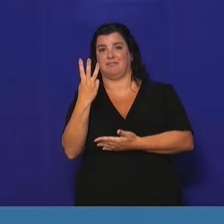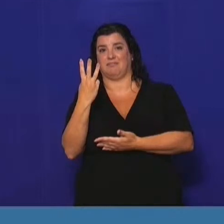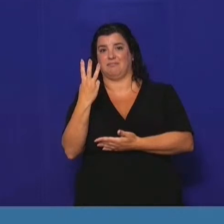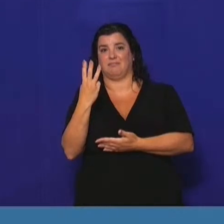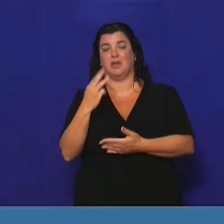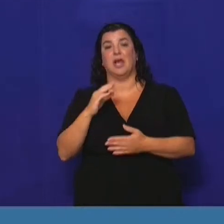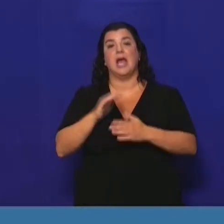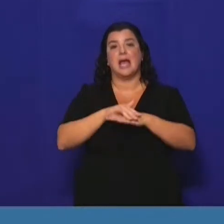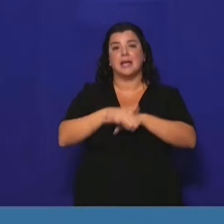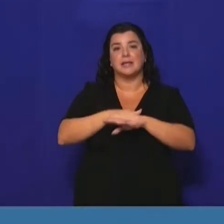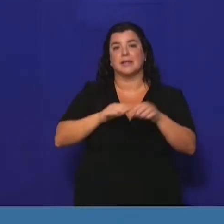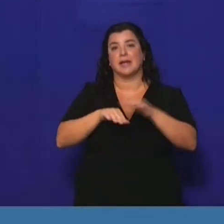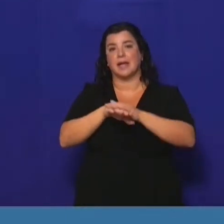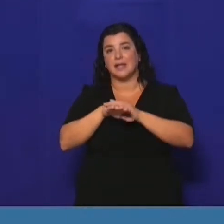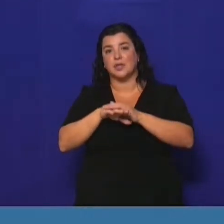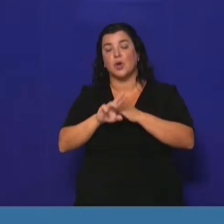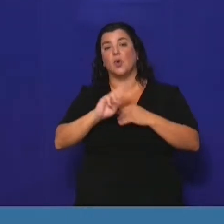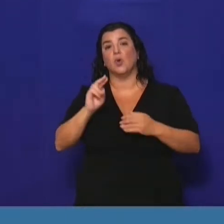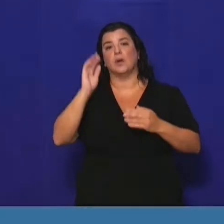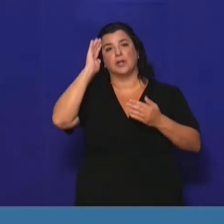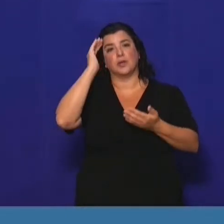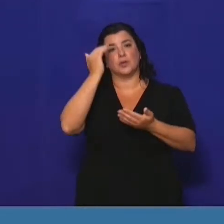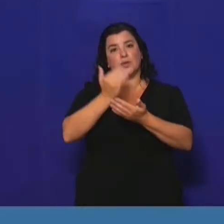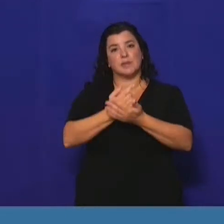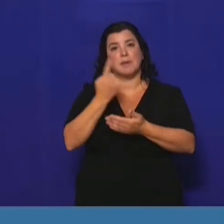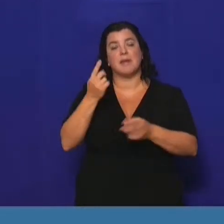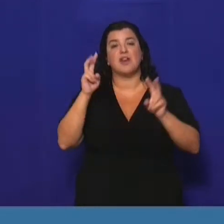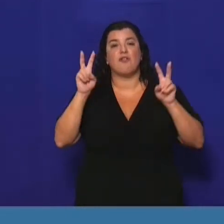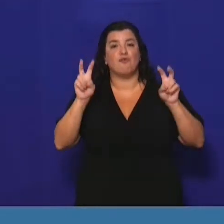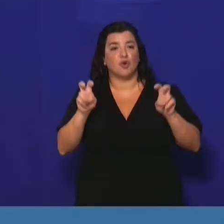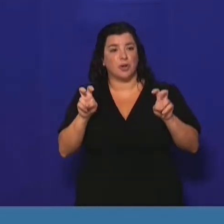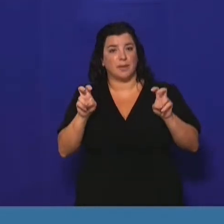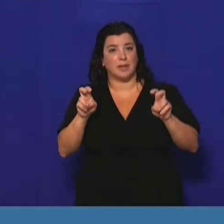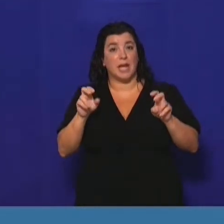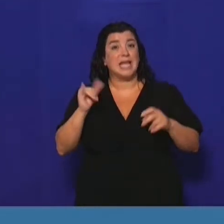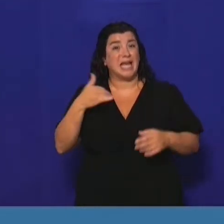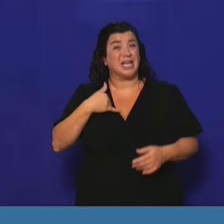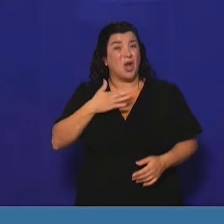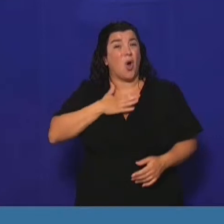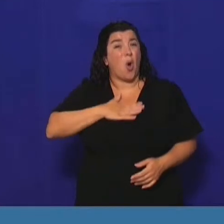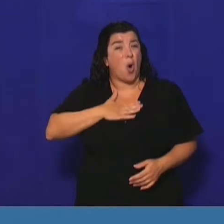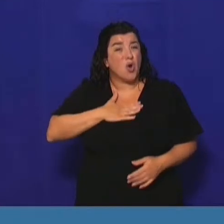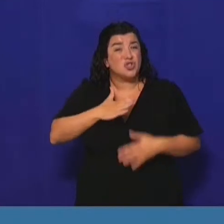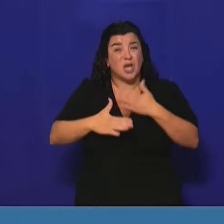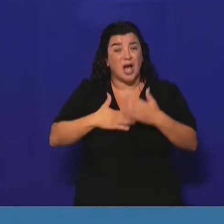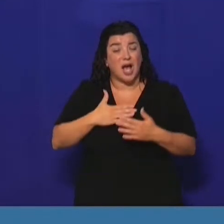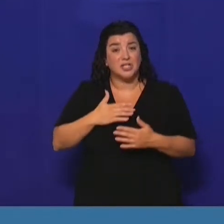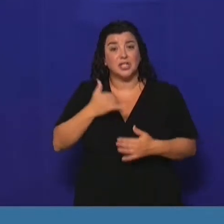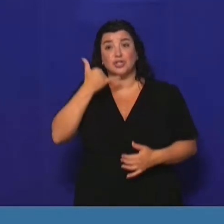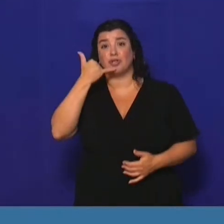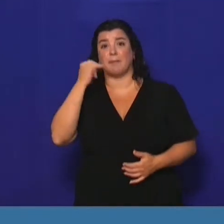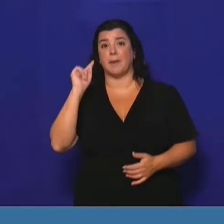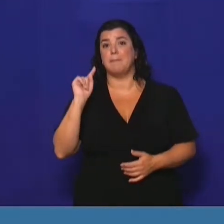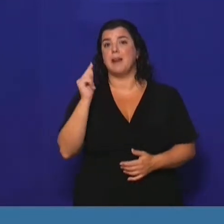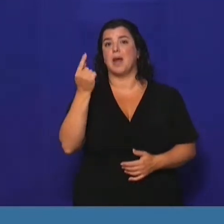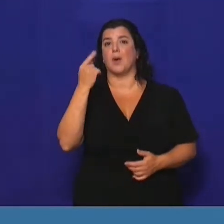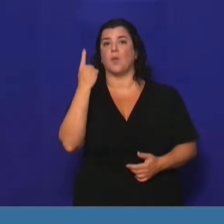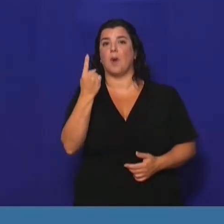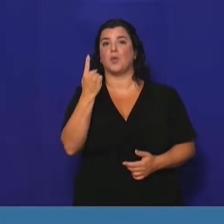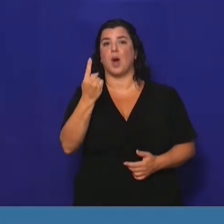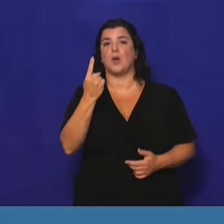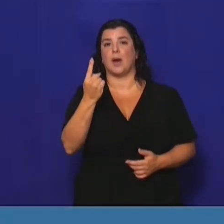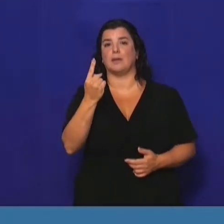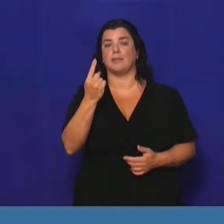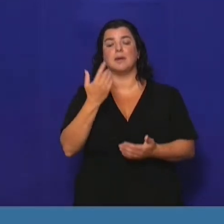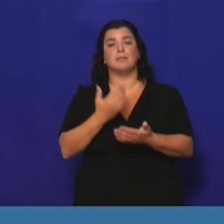tan-nies li huma vulnerabbli. U jekk għandna s-sintomi 111 qiegħed hemmhekk biex ikun jistgħu jassessjaw il-kundizzjoni tiegħek